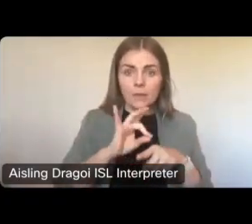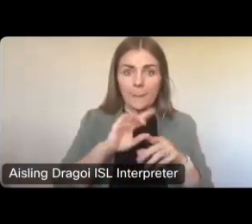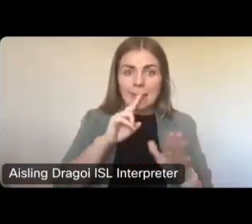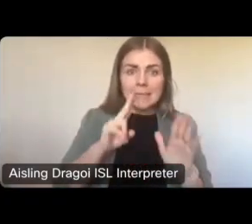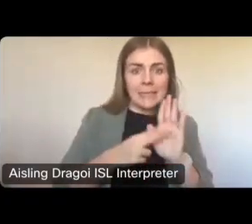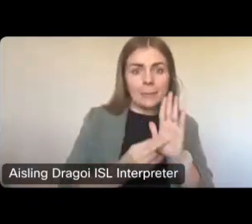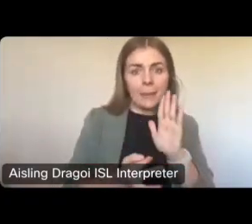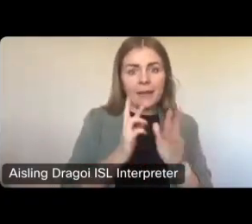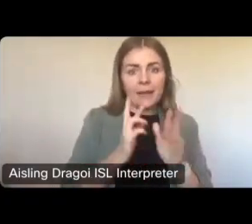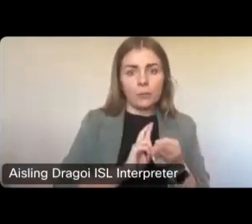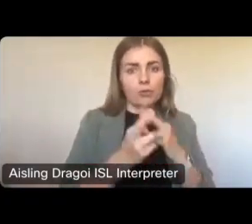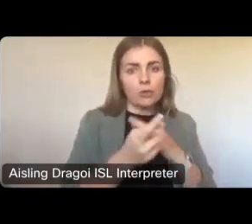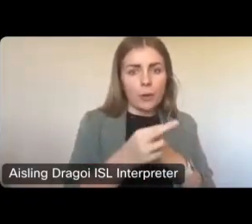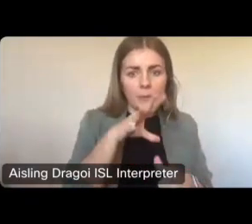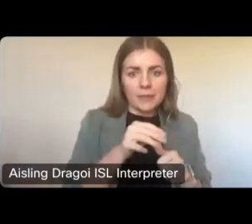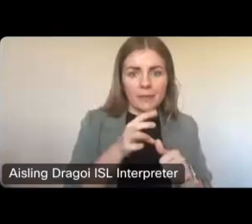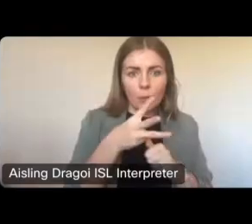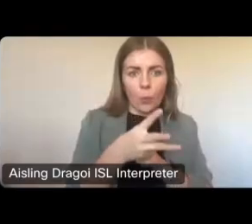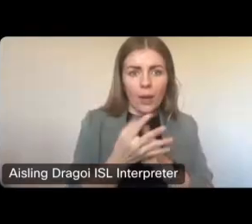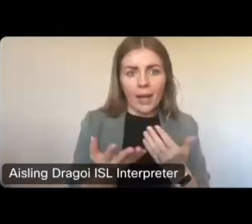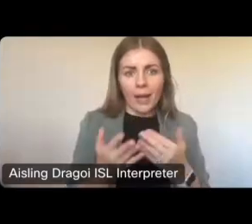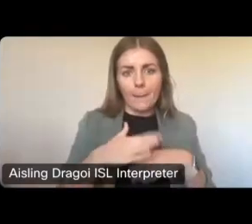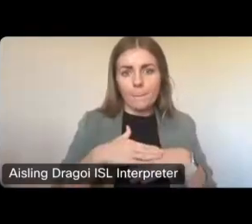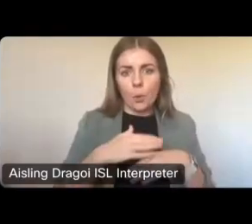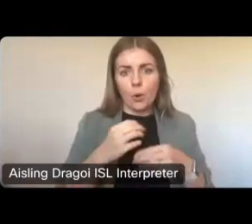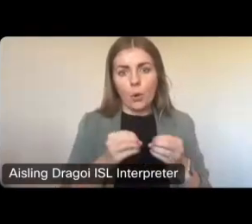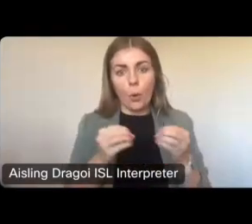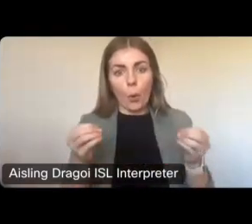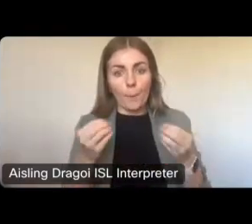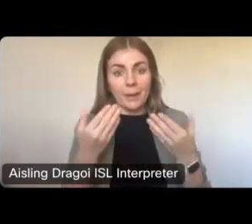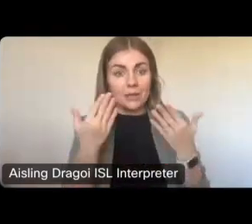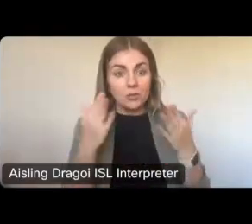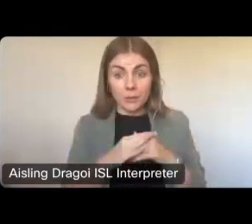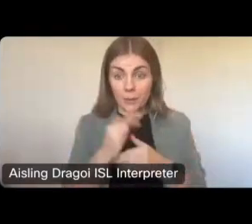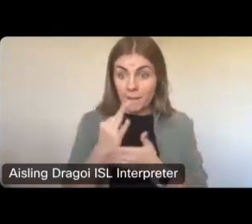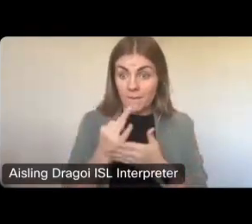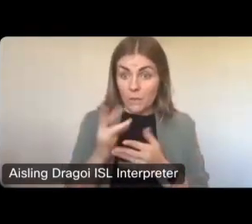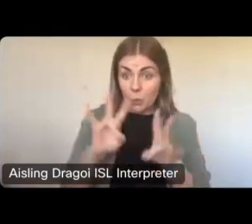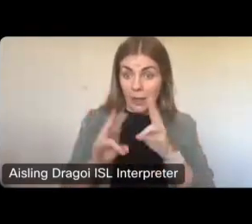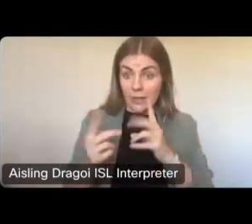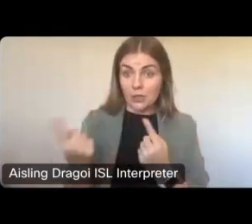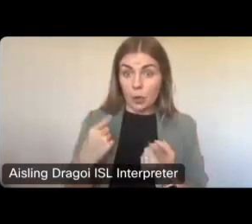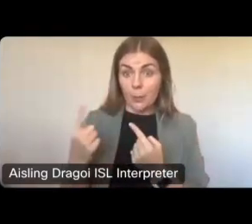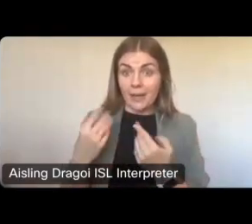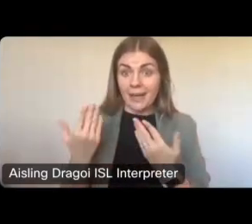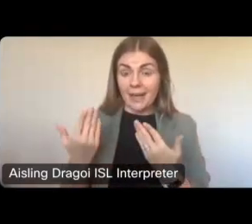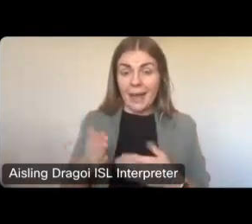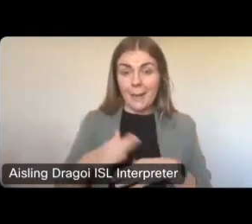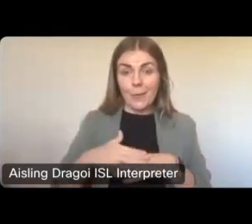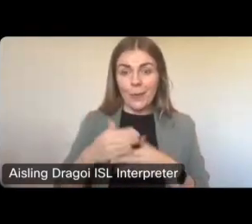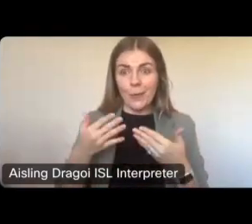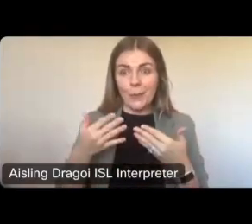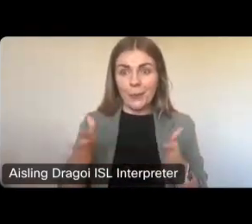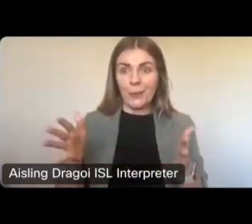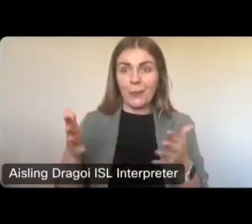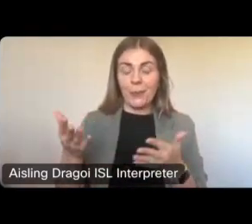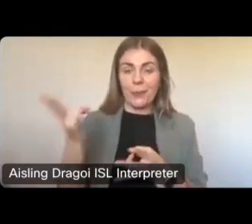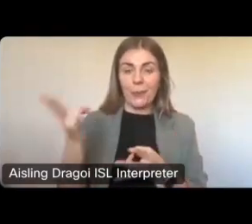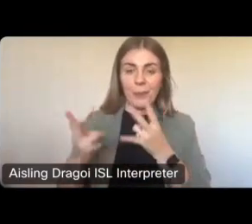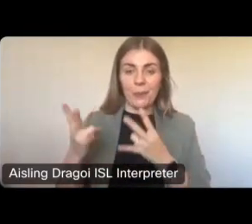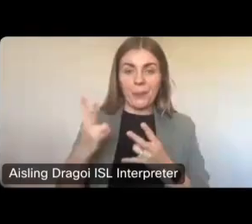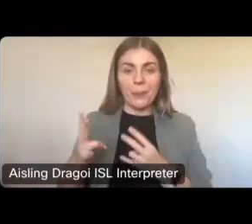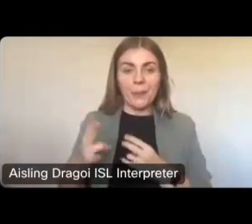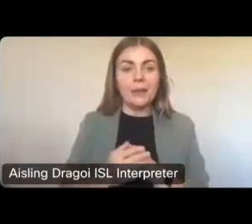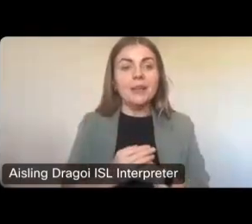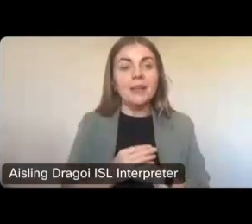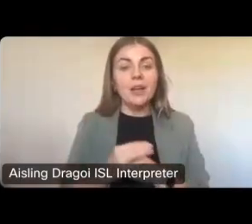being open and transparent. We have quite a few questions coming in now. I think we've opened the floodgates a little bit. So just to do them